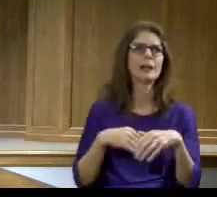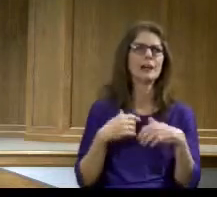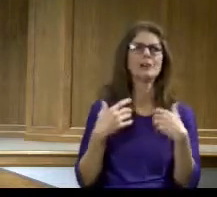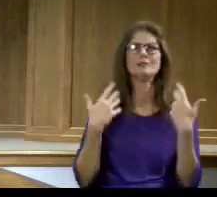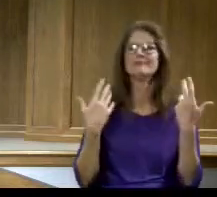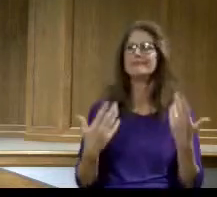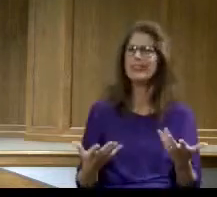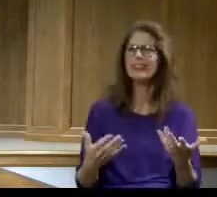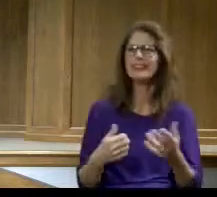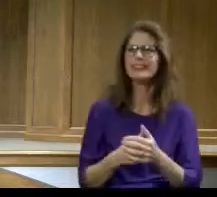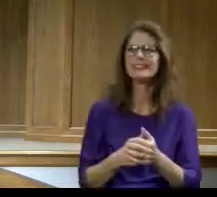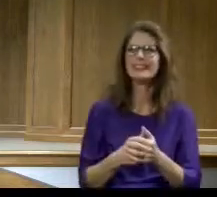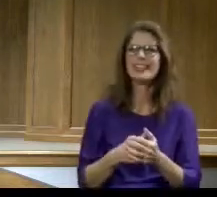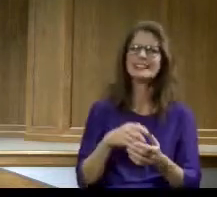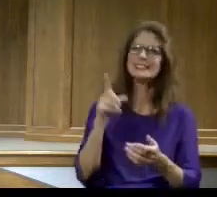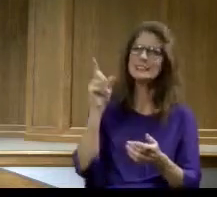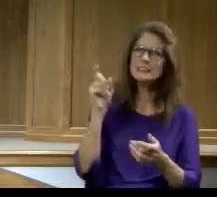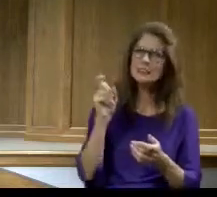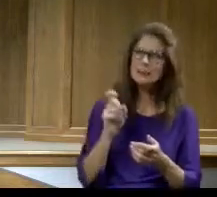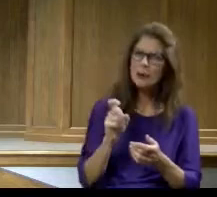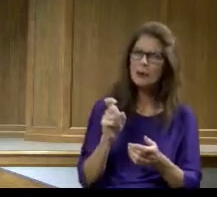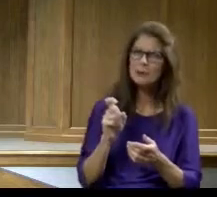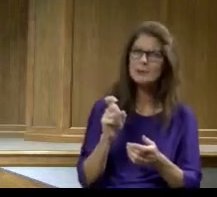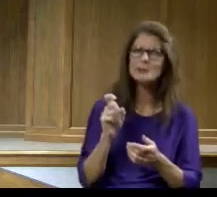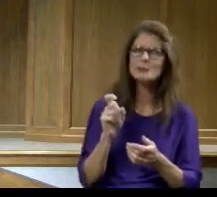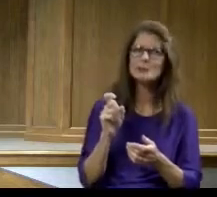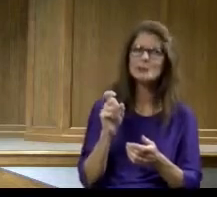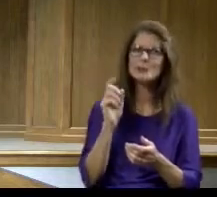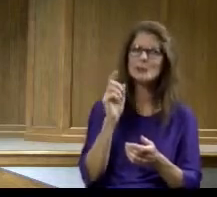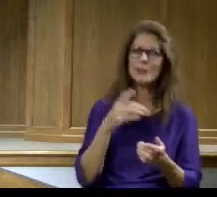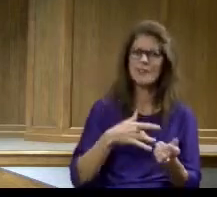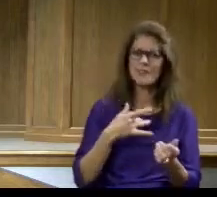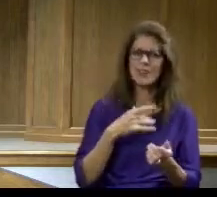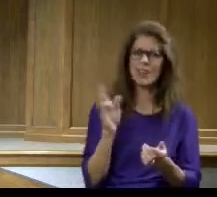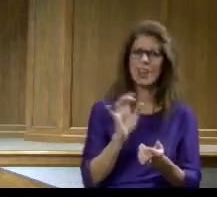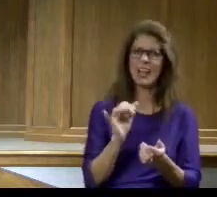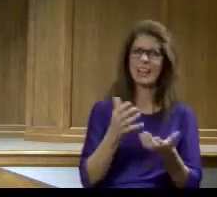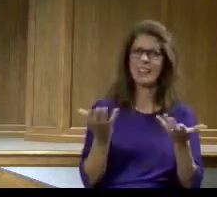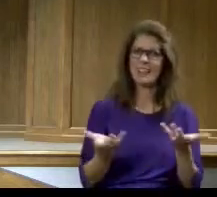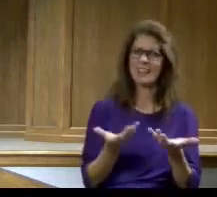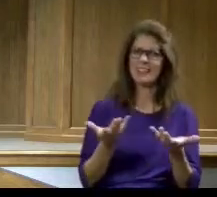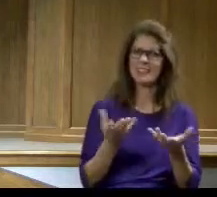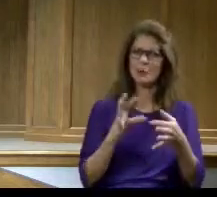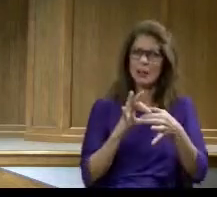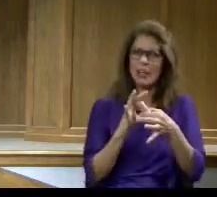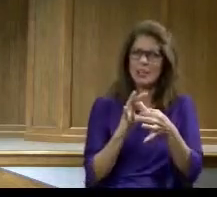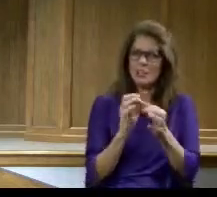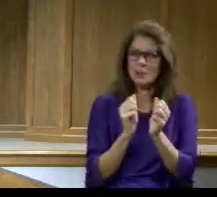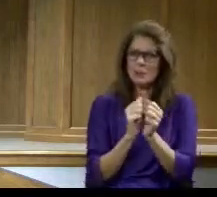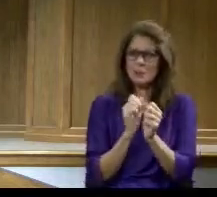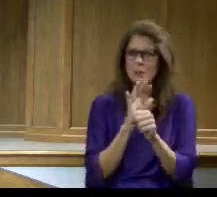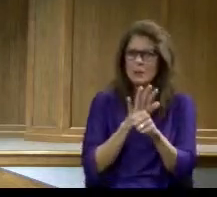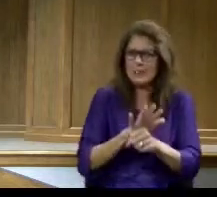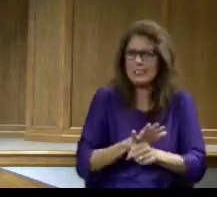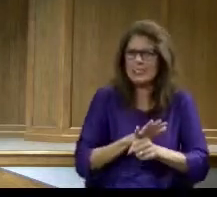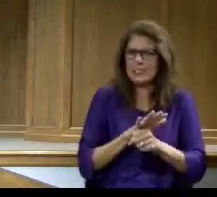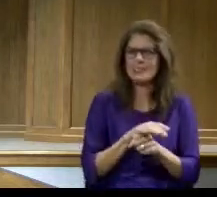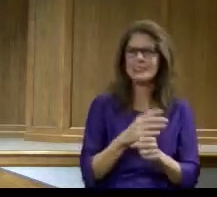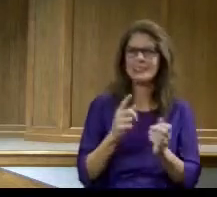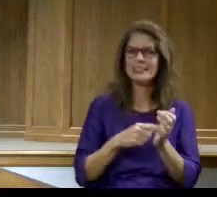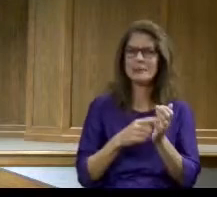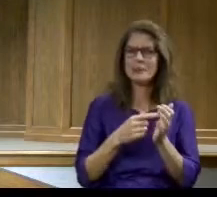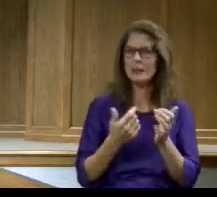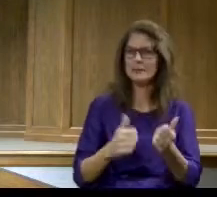is it supposed to be this way? Tension in relationships. Sometimes it's just disappointing, life